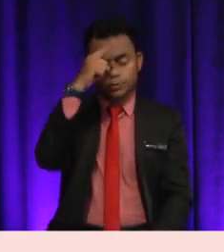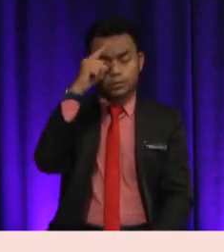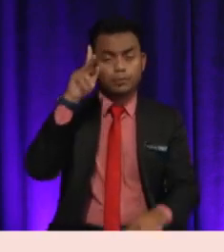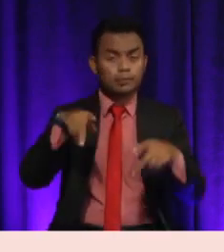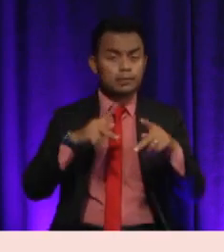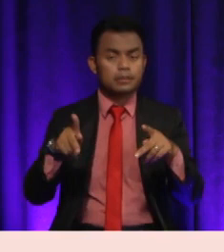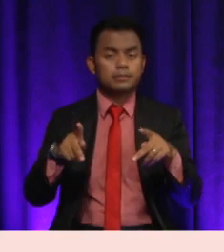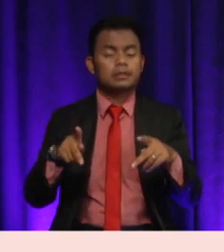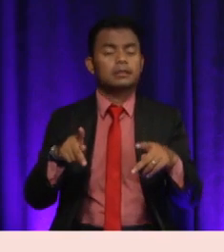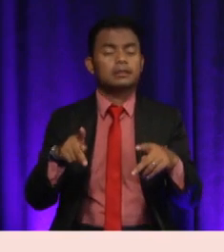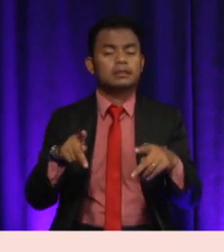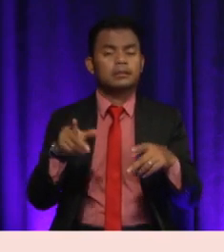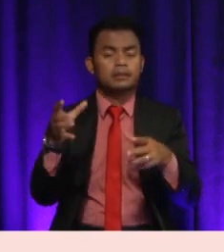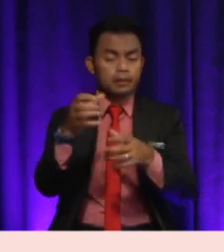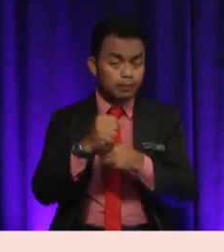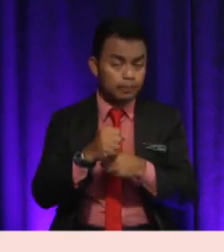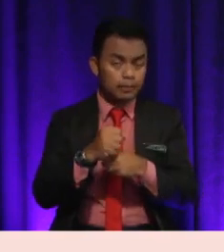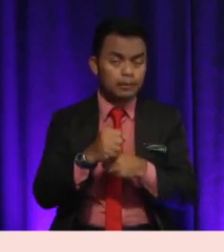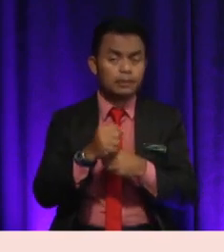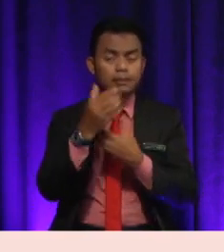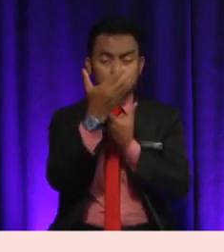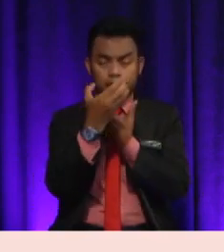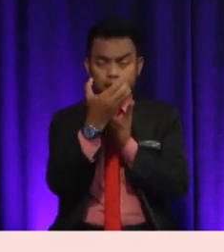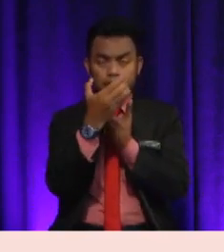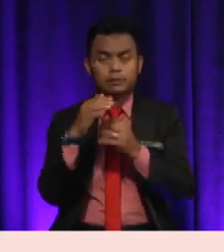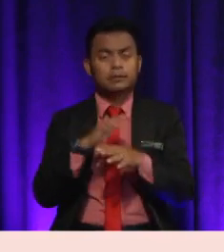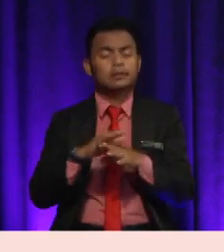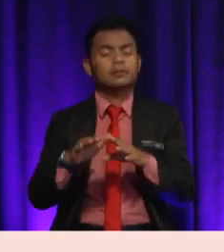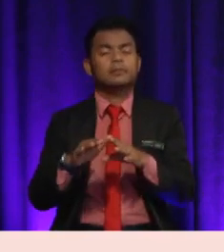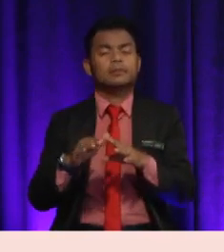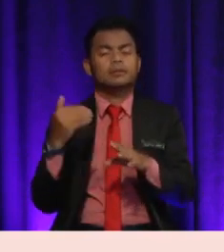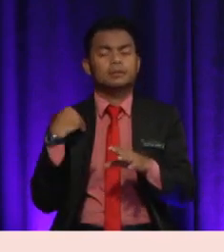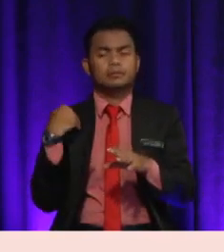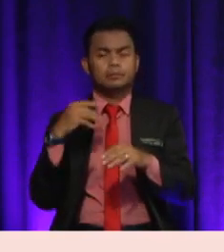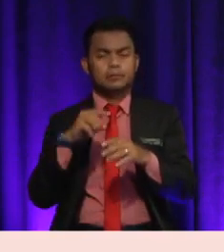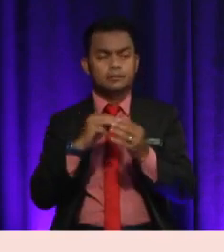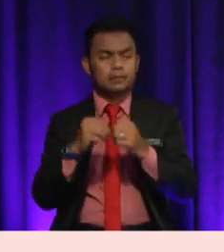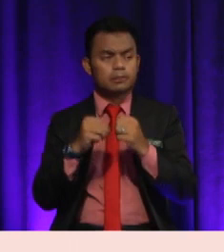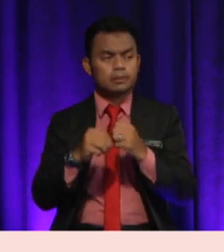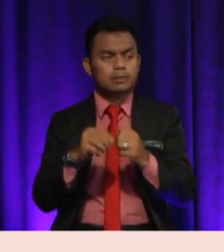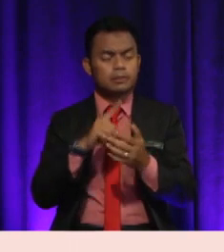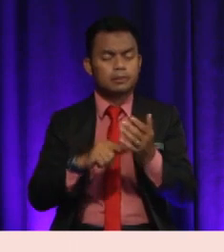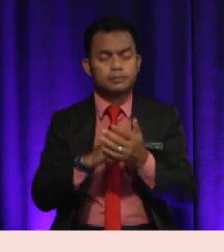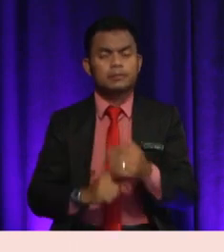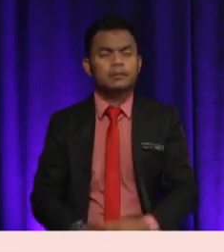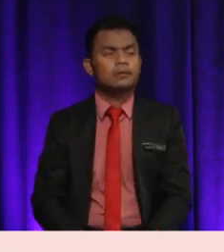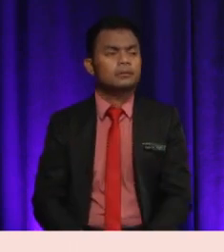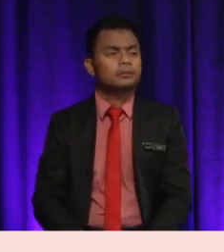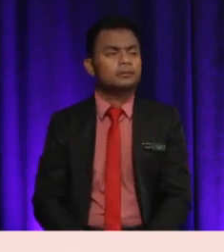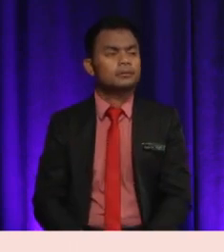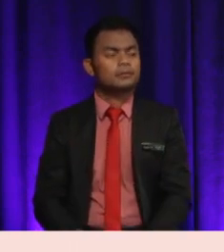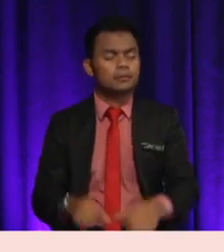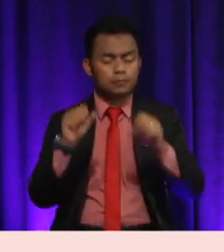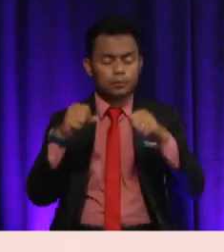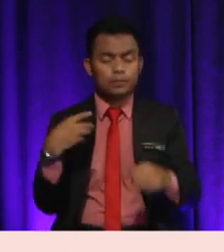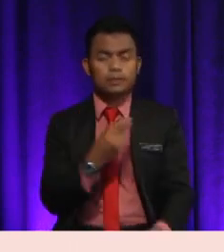get the camera that she needed the most. She didn't want to regret her decision later. Okay, Alicia, can you just briefly explain